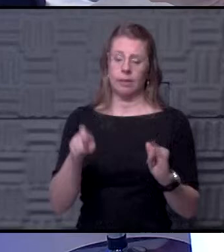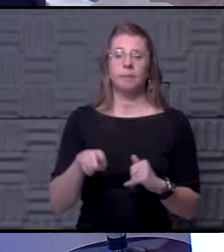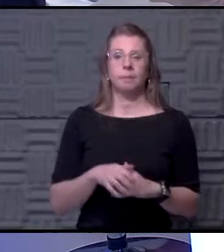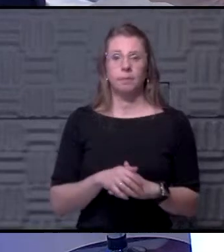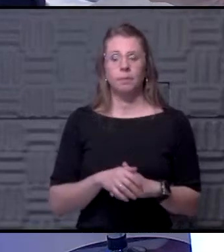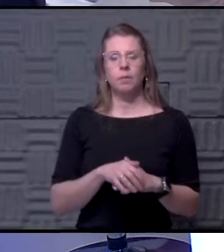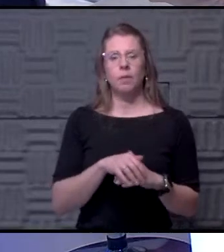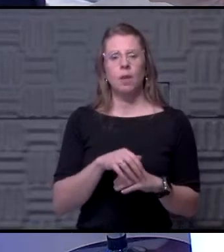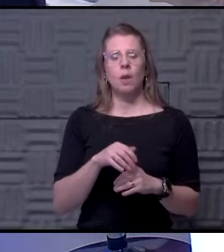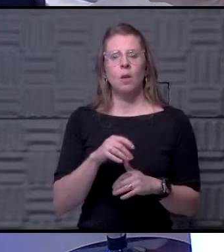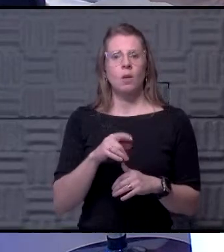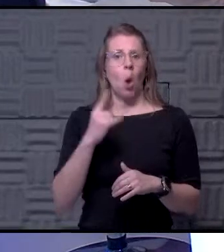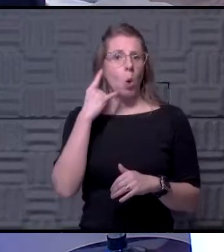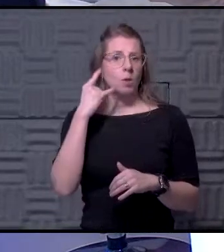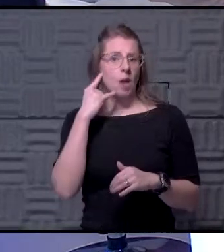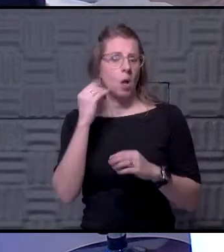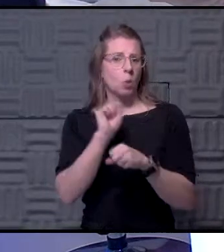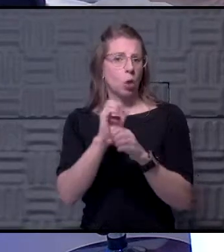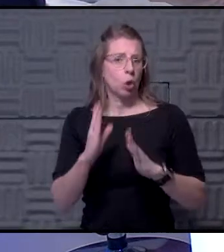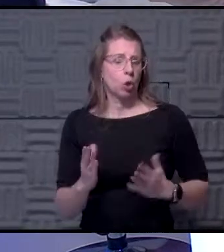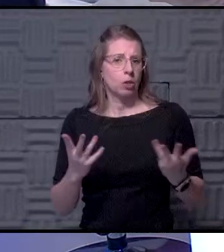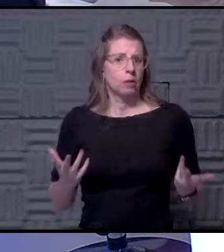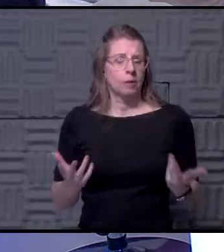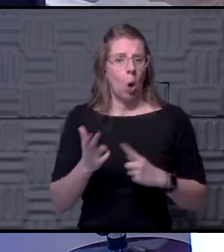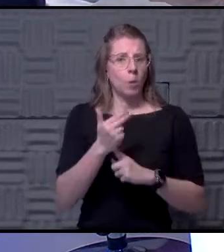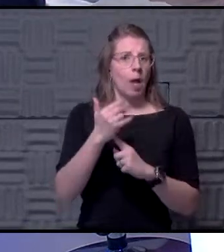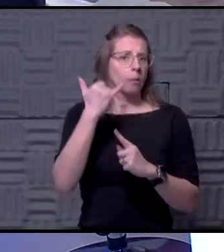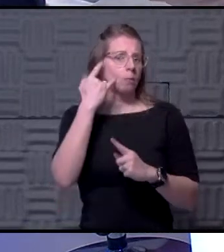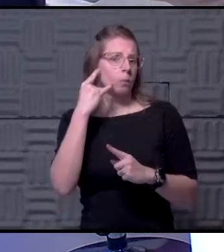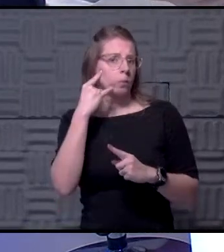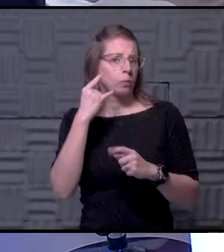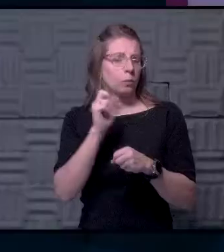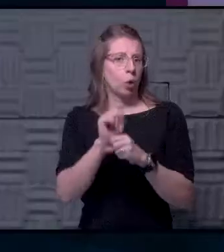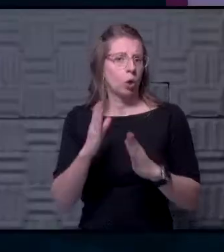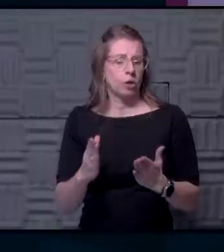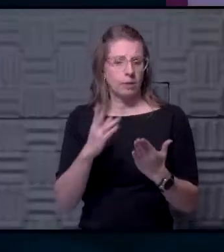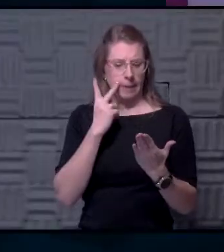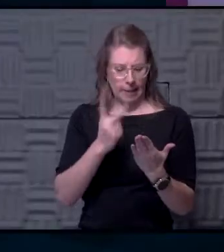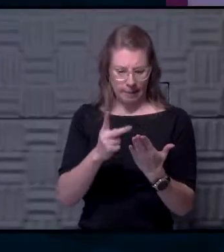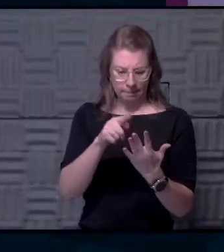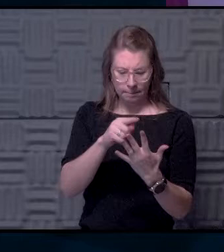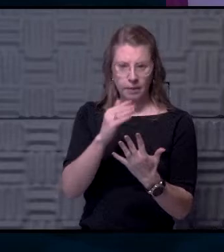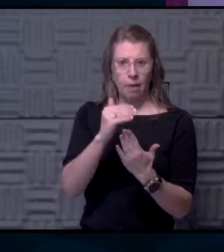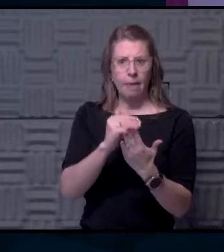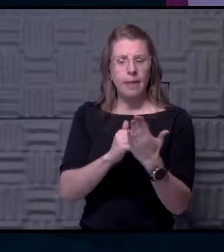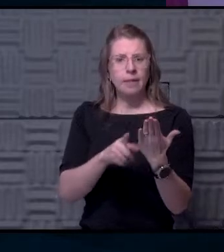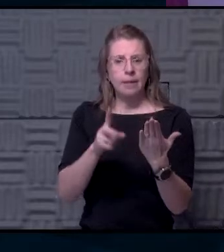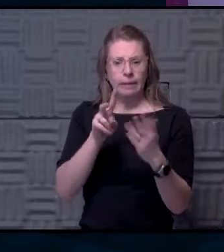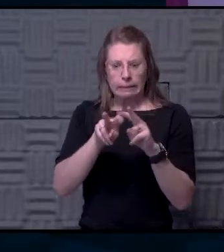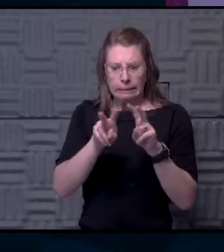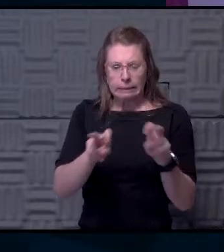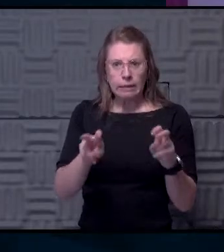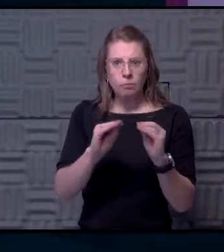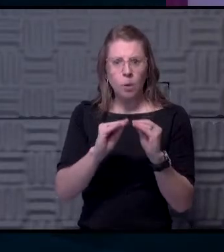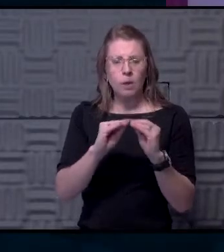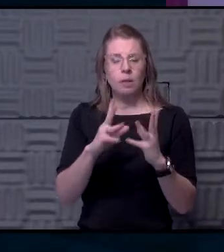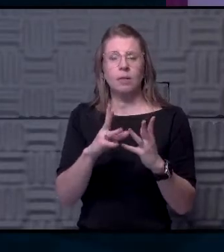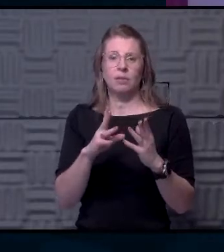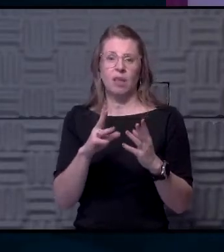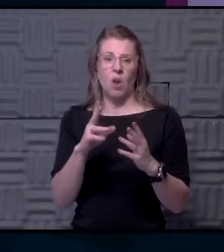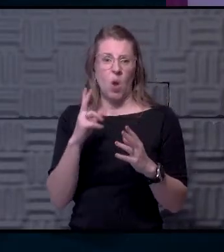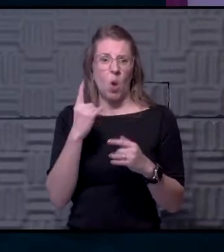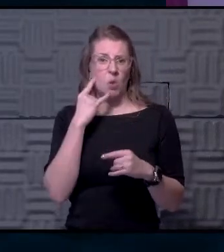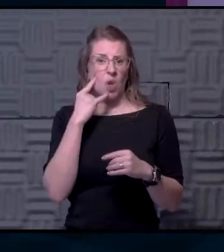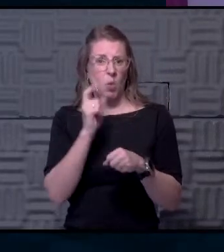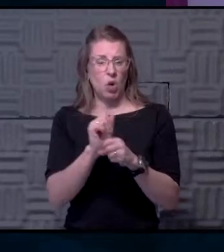What about hotel workers? They say they're not seeing that on the list. Do they need to look harder? I think hotel workers will probably be